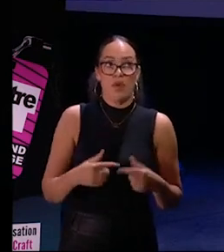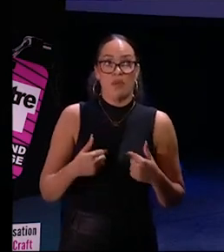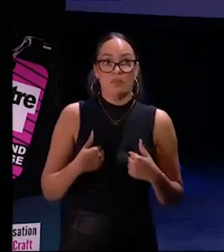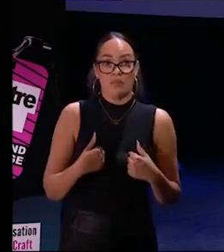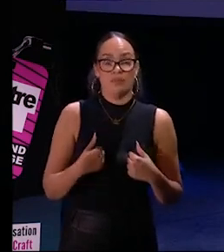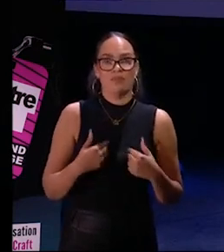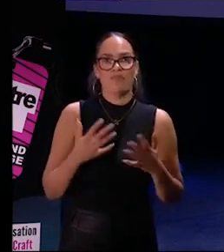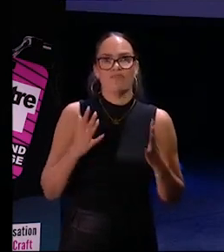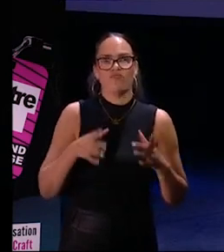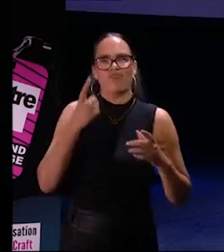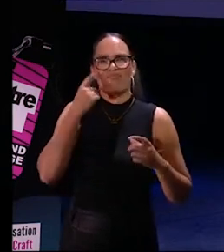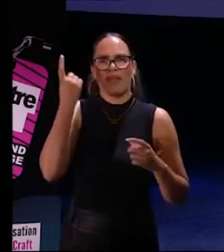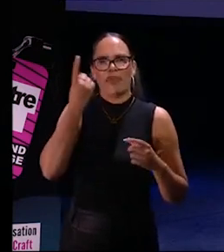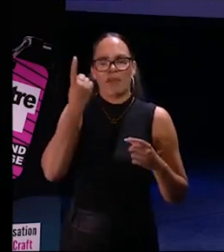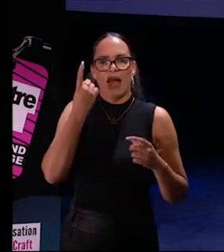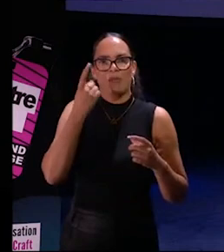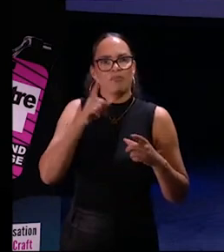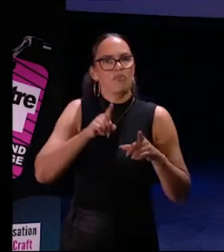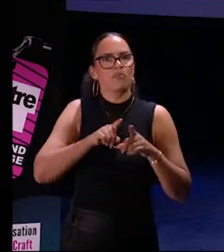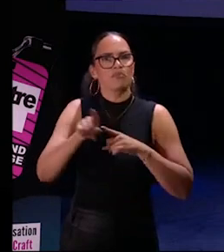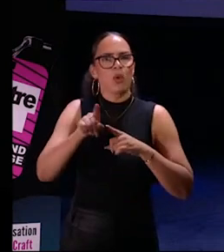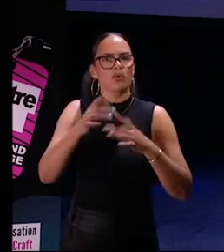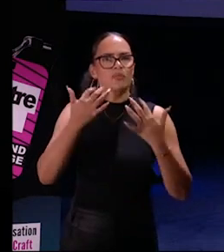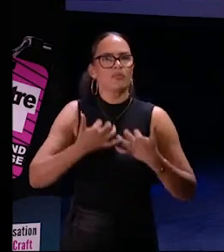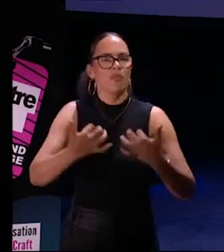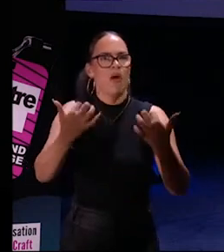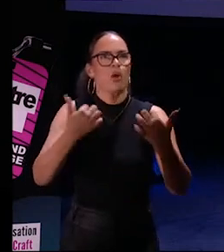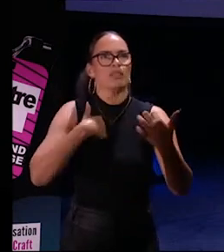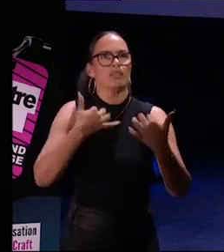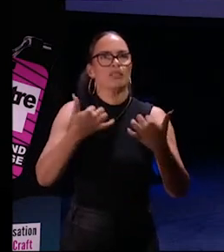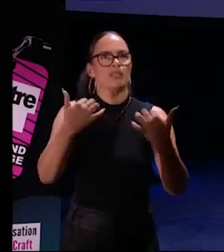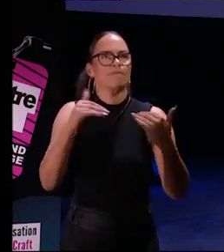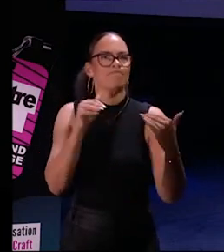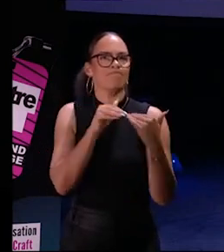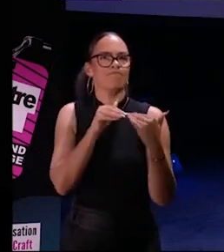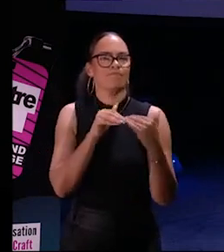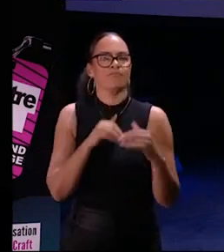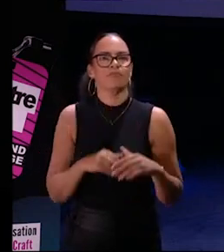about the majority of people who are watching this or listening to this. And so